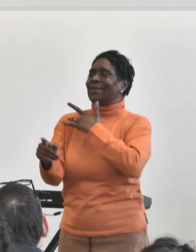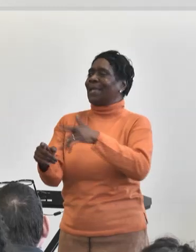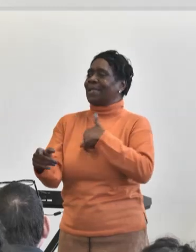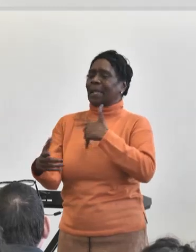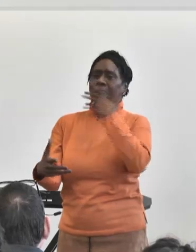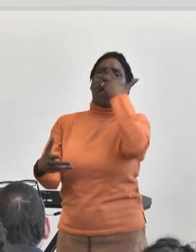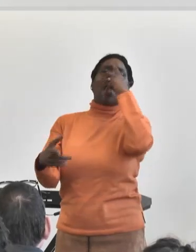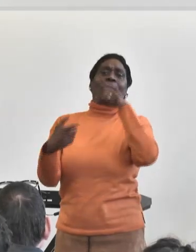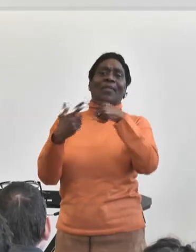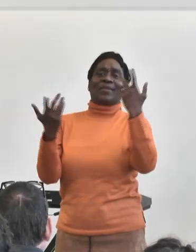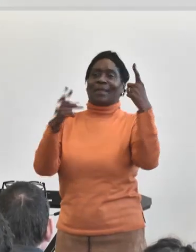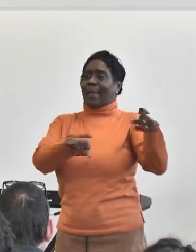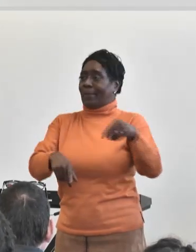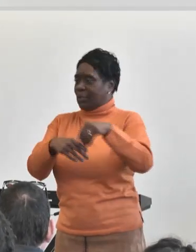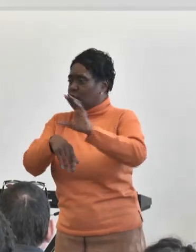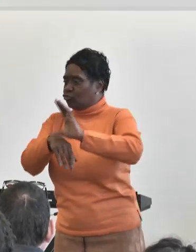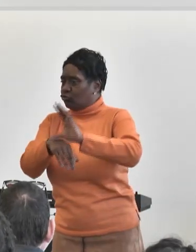lot of things in church